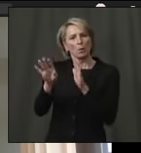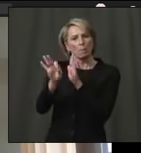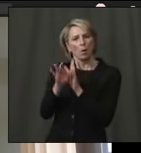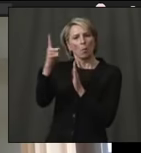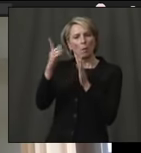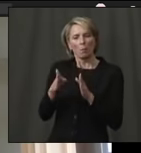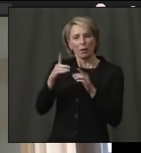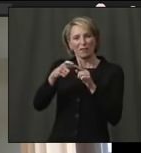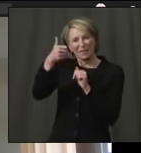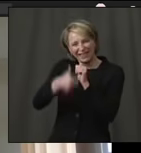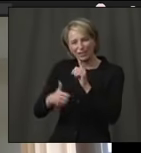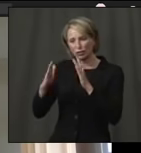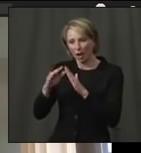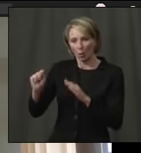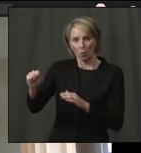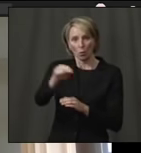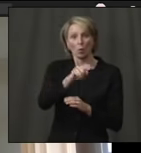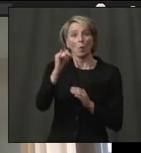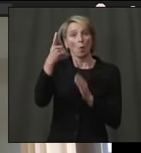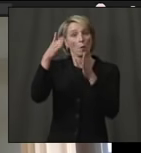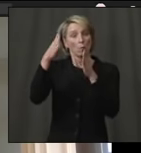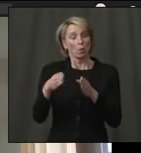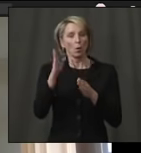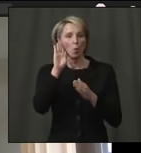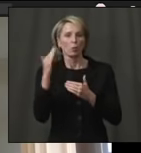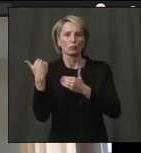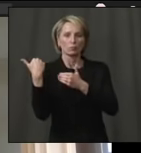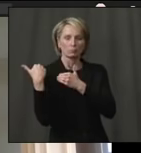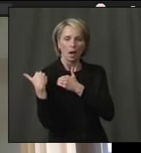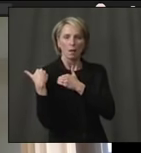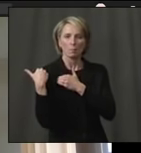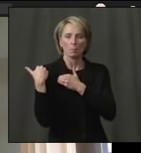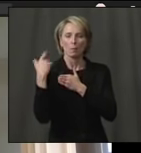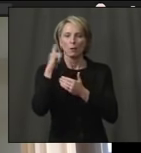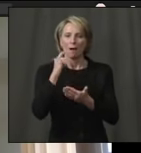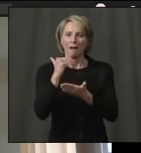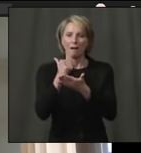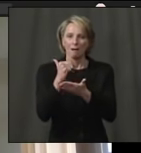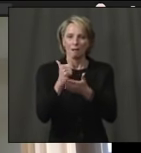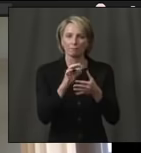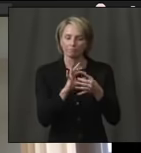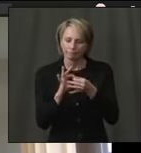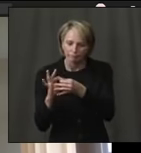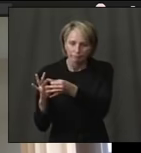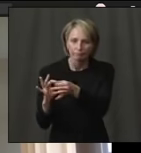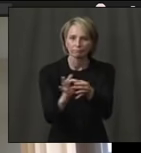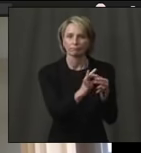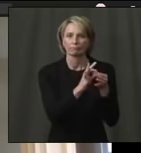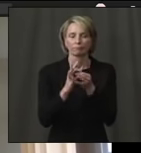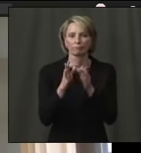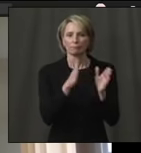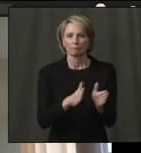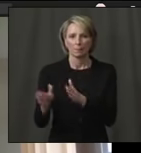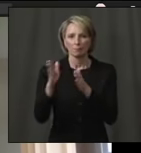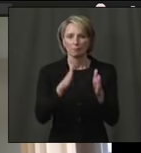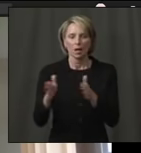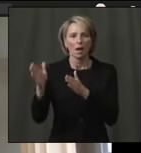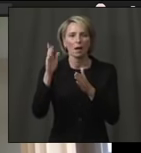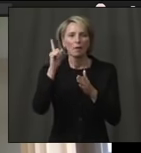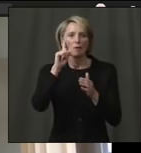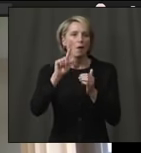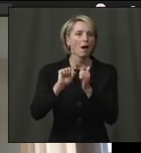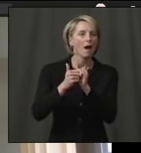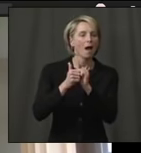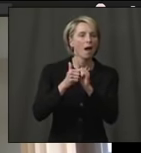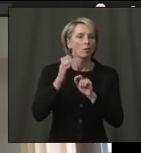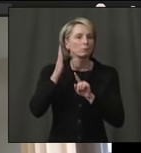And that person will, with the help of their municipal leaders, come up with a